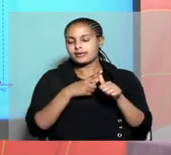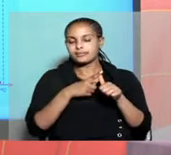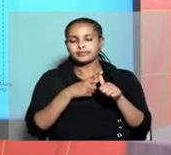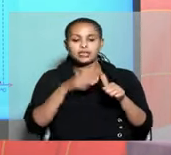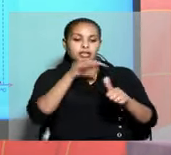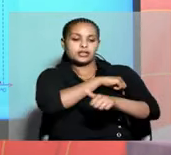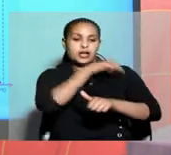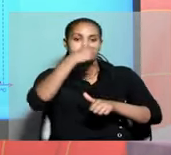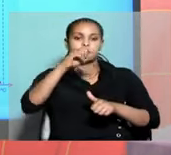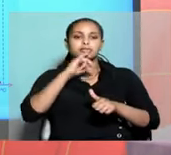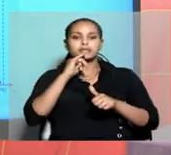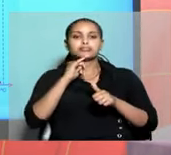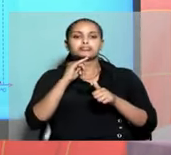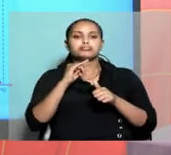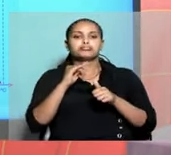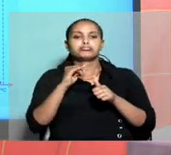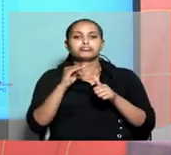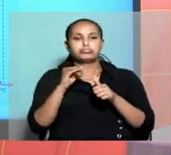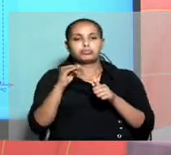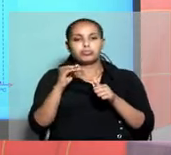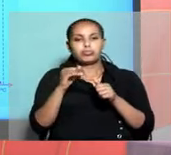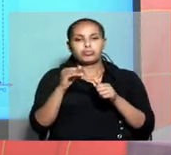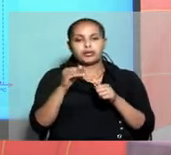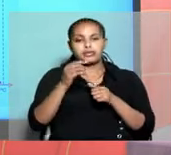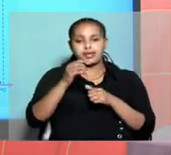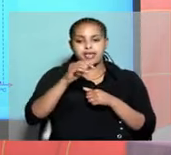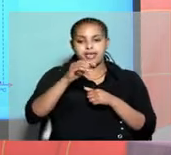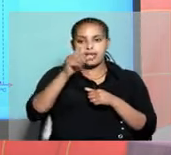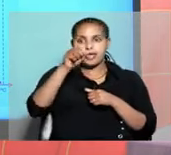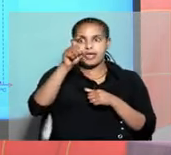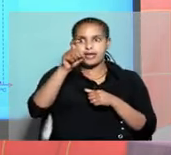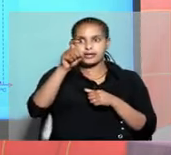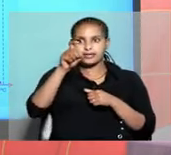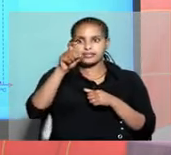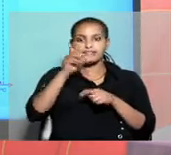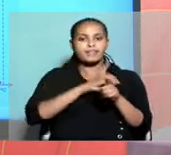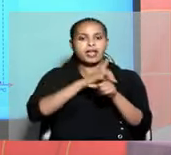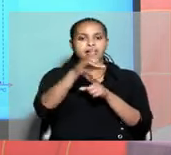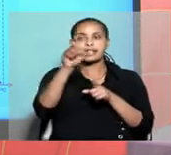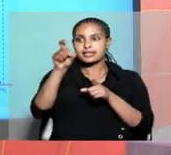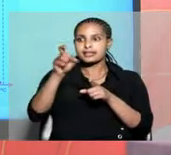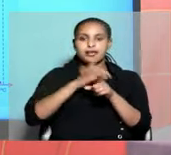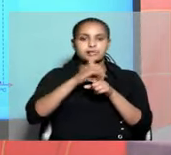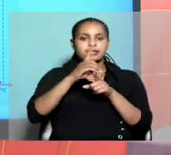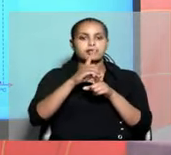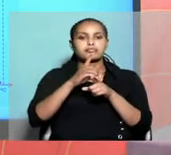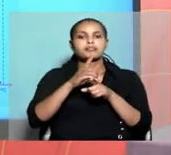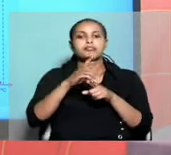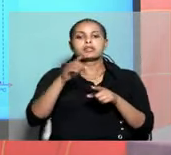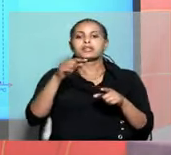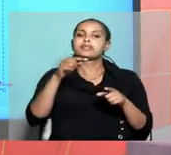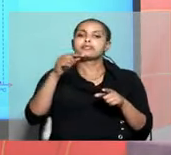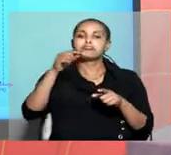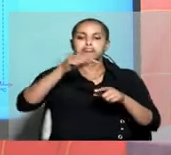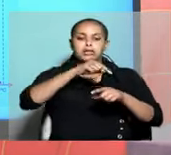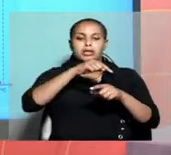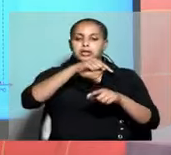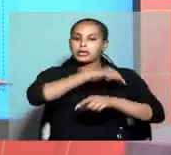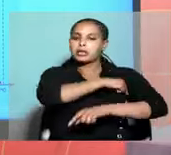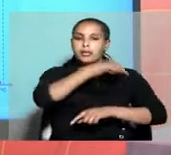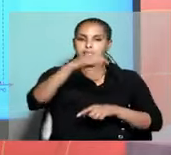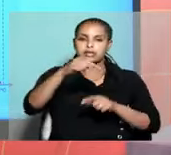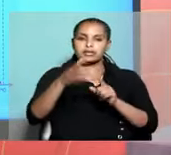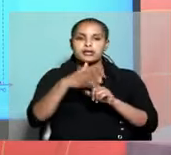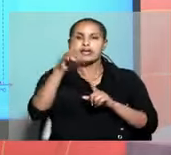1. Temperature is plotted on x-axis. You see, for a phase diagram, temperature plotted